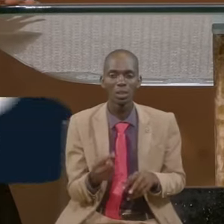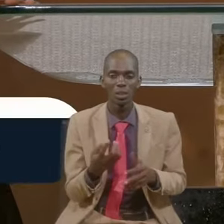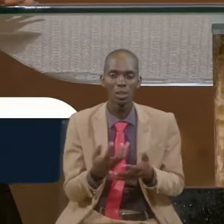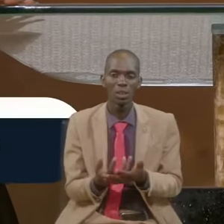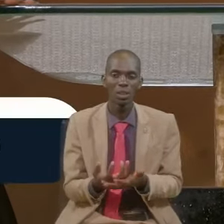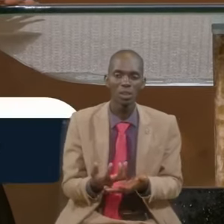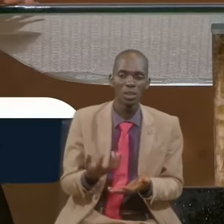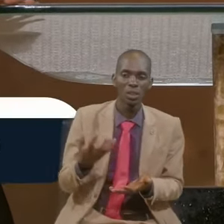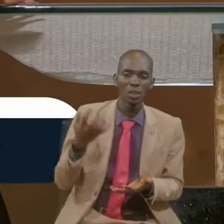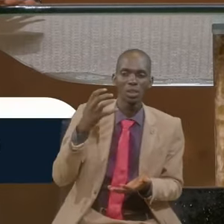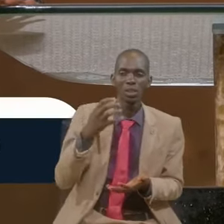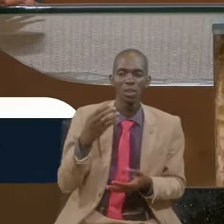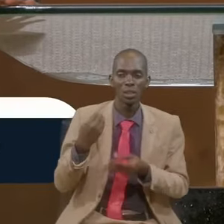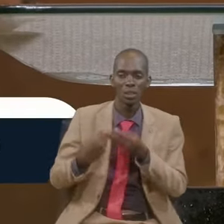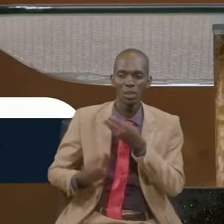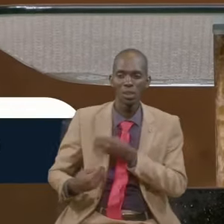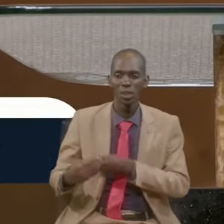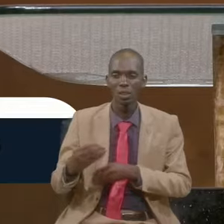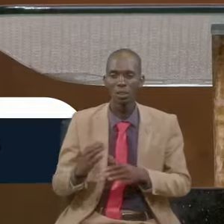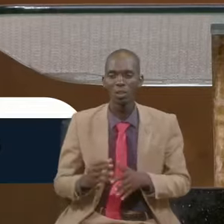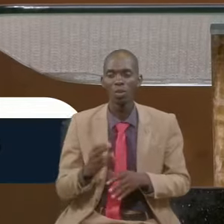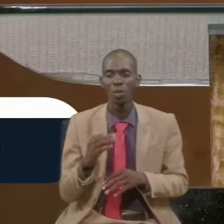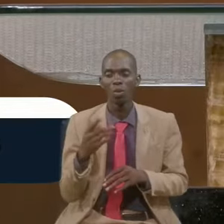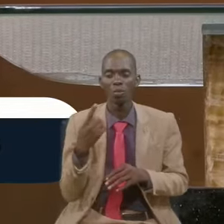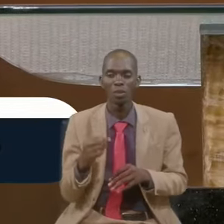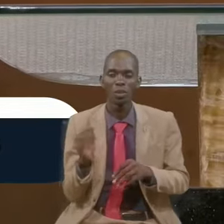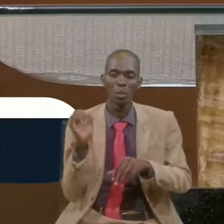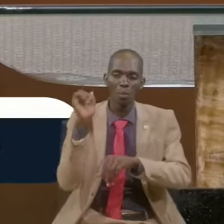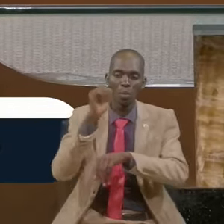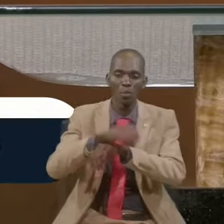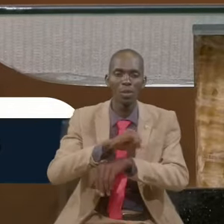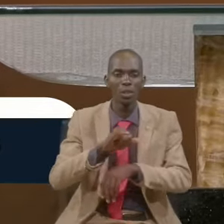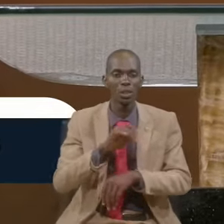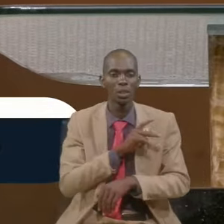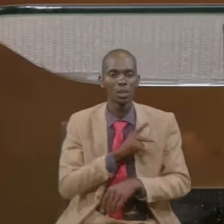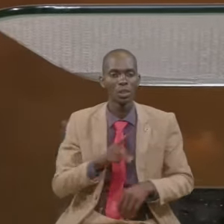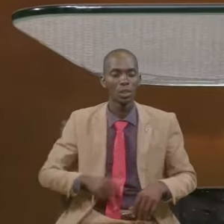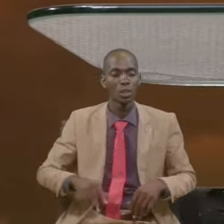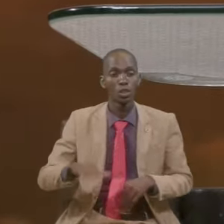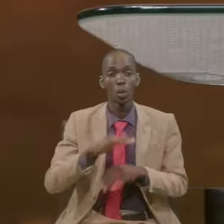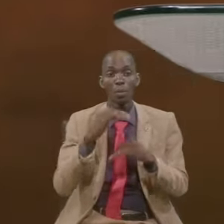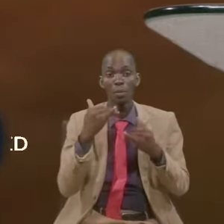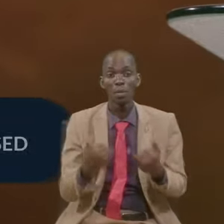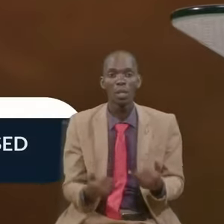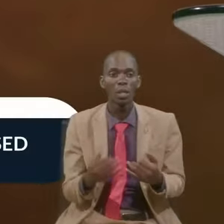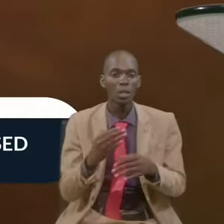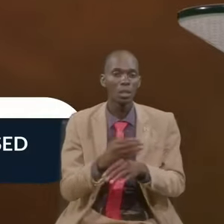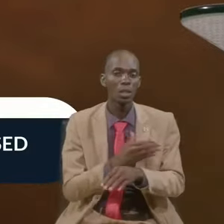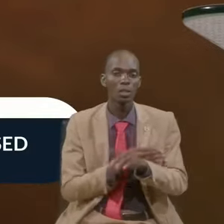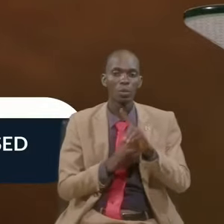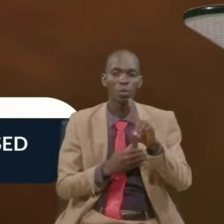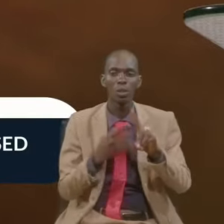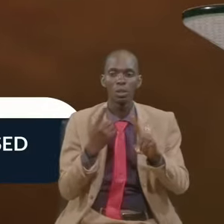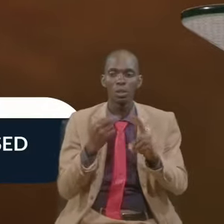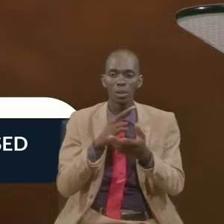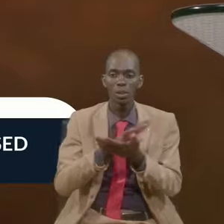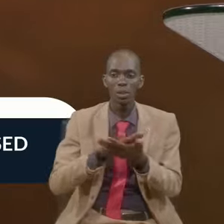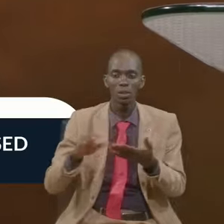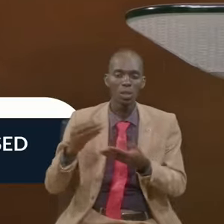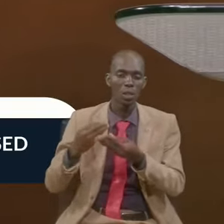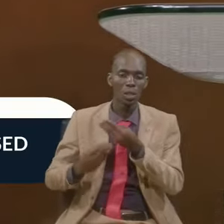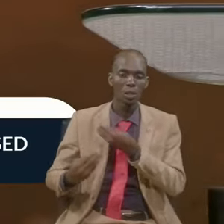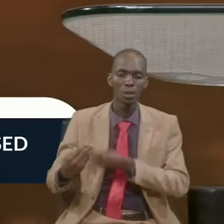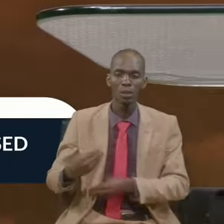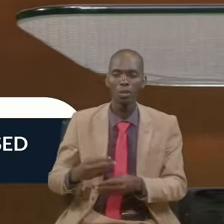heirs of the prevailing kingdom. Look at number one. Number one, the righteous heirs of